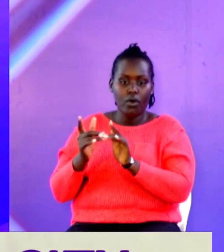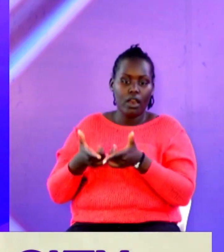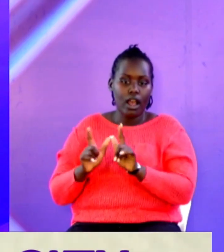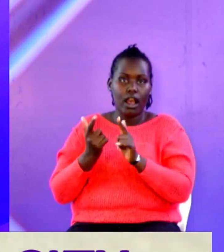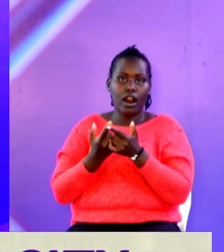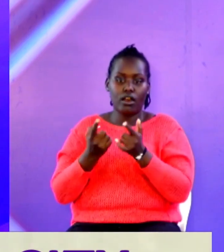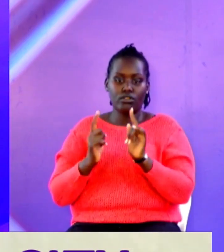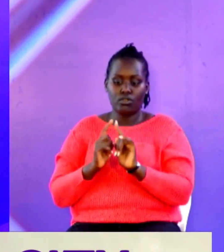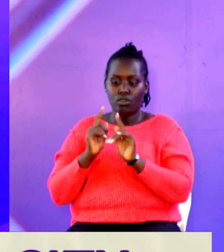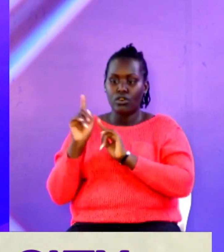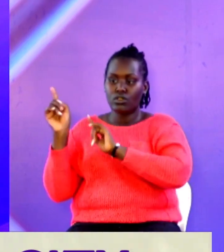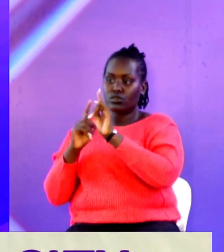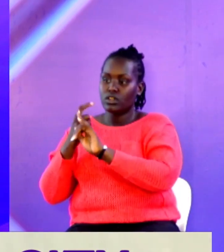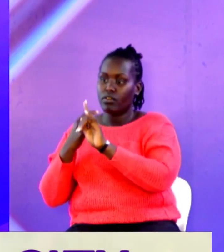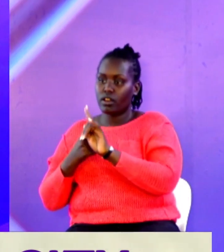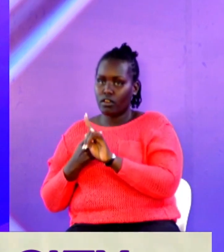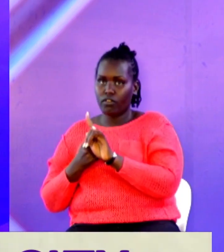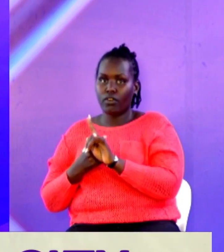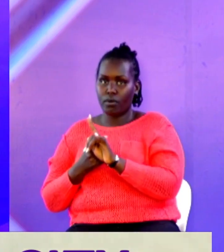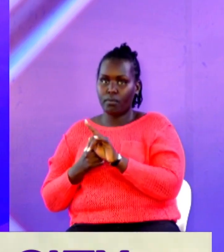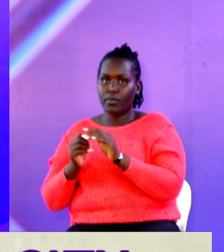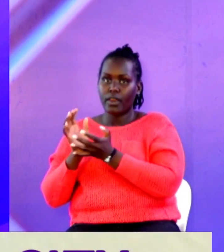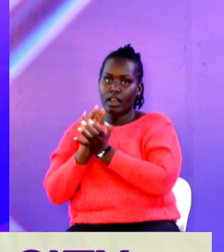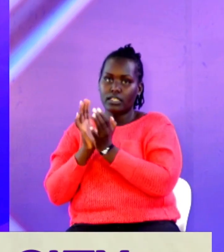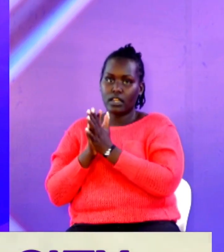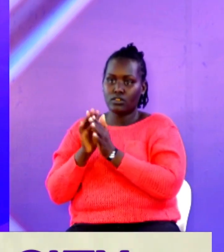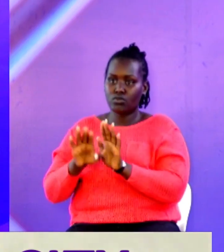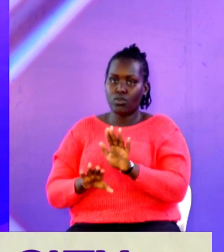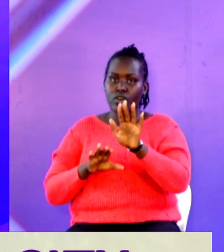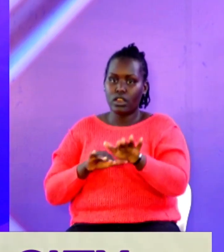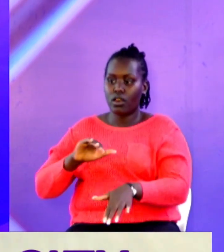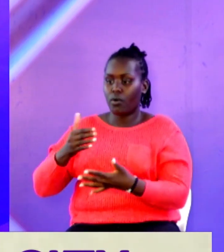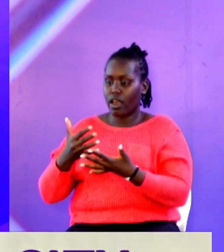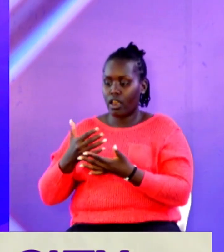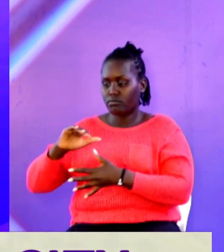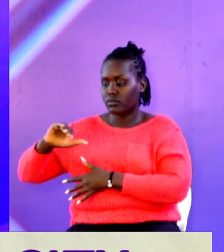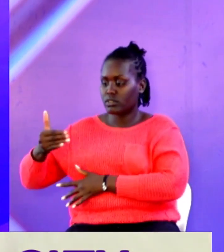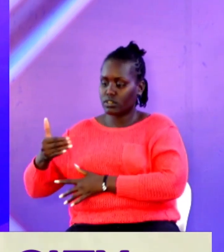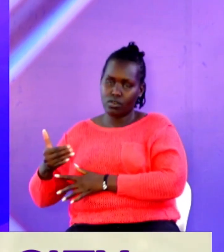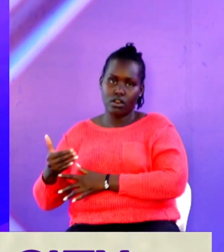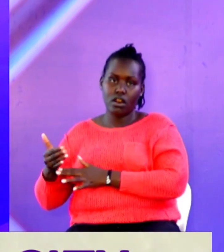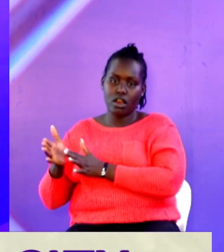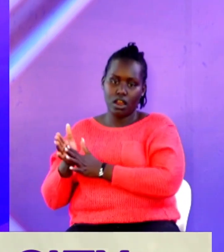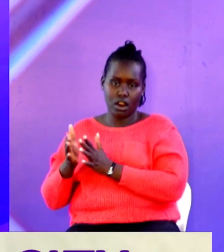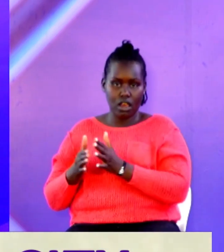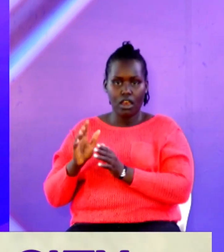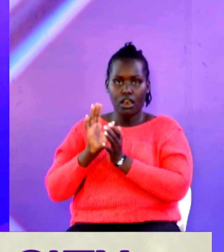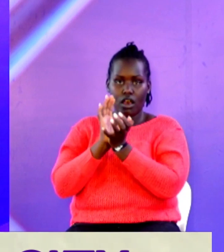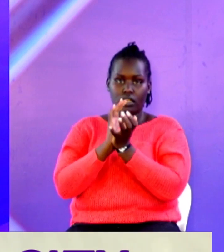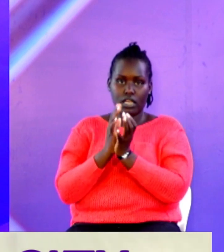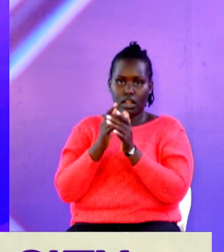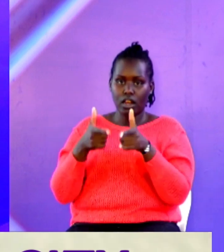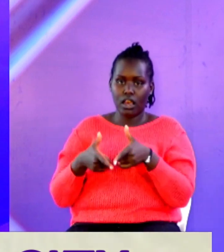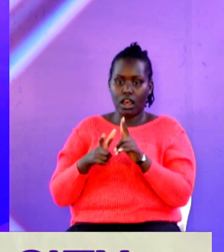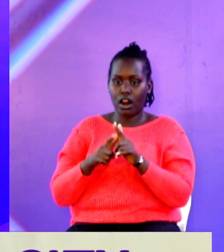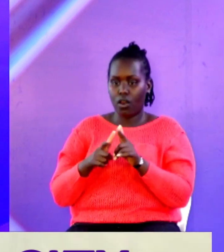you to travel from Kasarani to Nyayo. Nyayo is in town and Kasarani is along